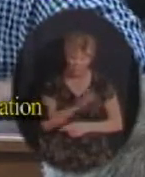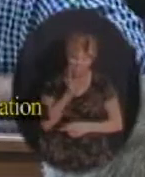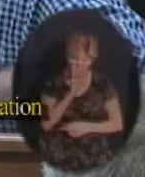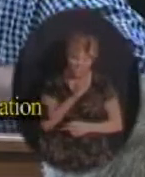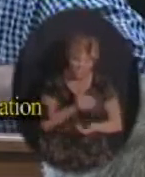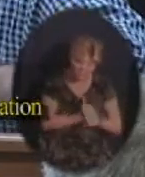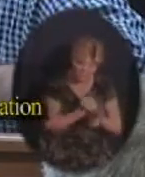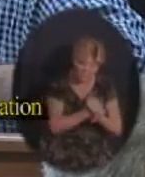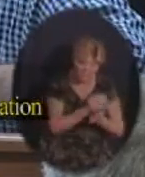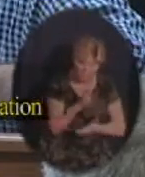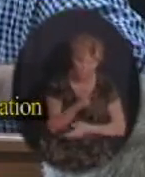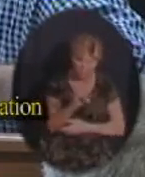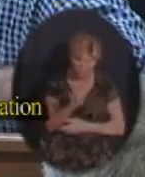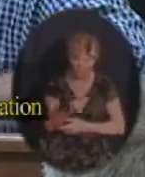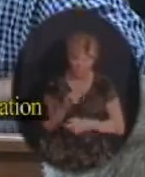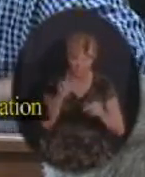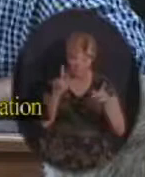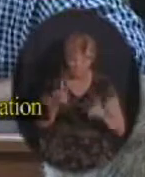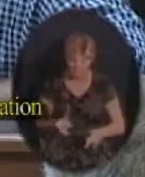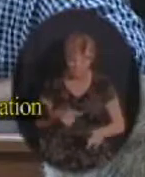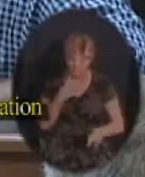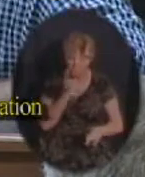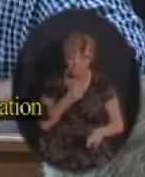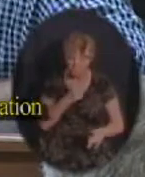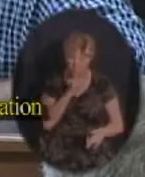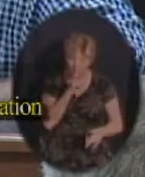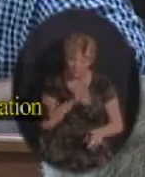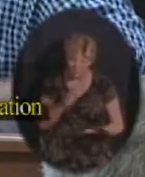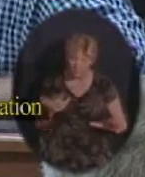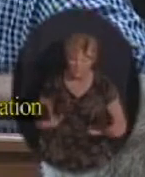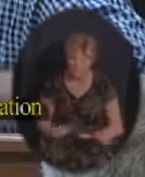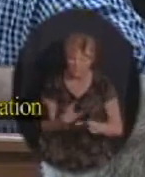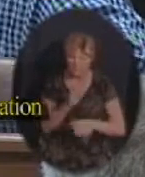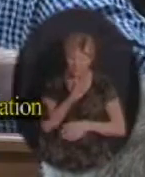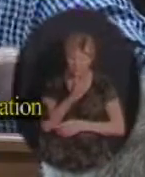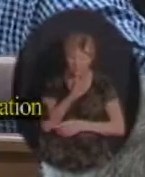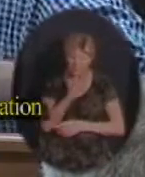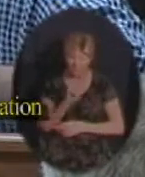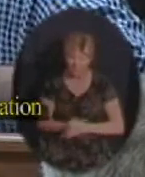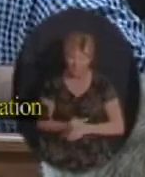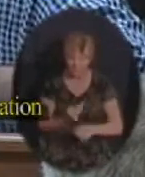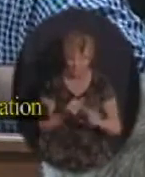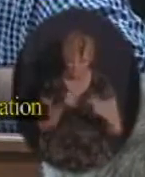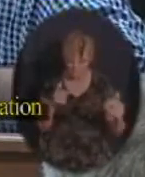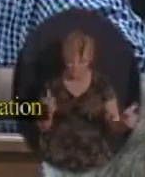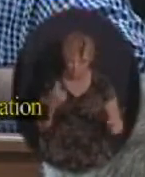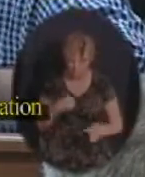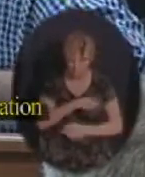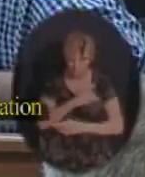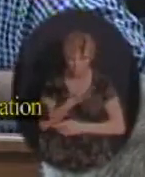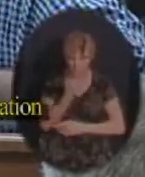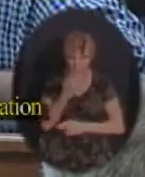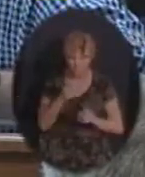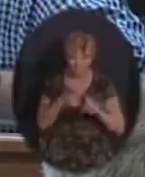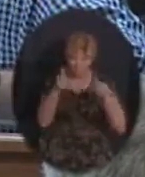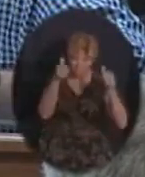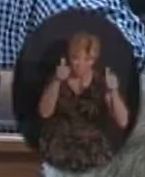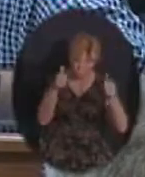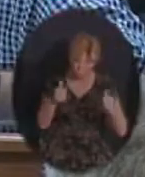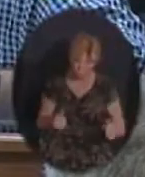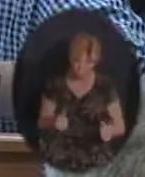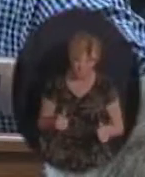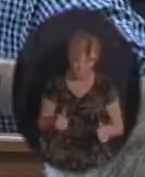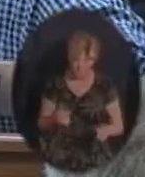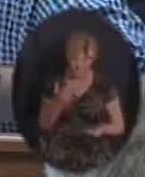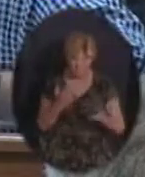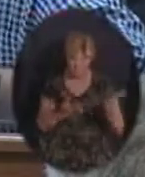as a matter of fact, if we are approved for a limited pilot, we would prefer to post it as someone who maybe not certified in the